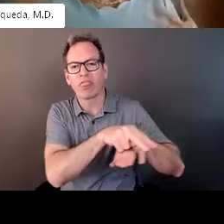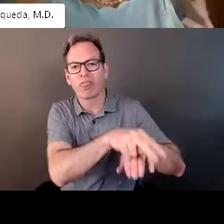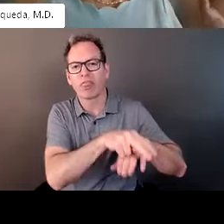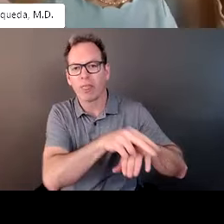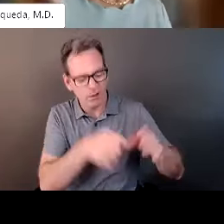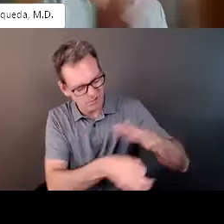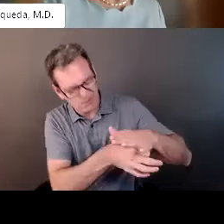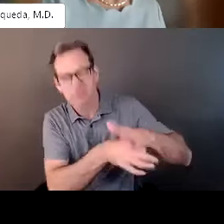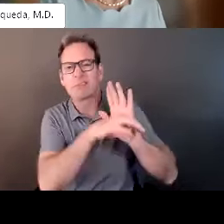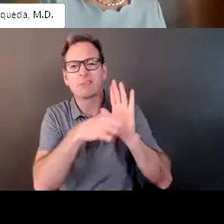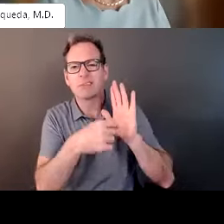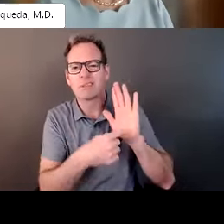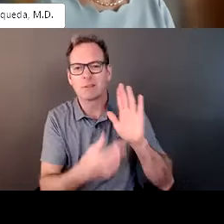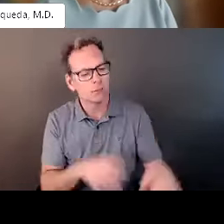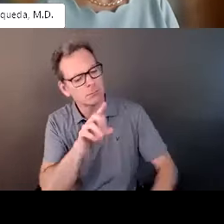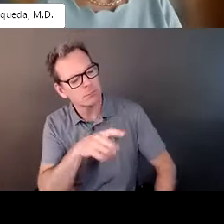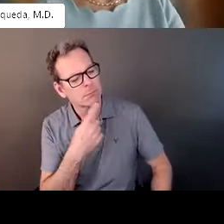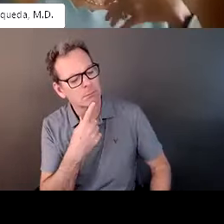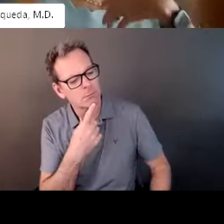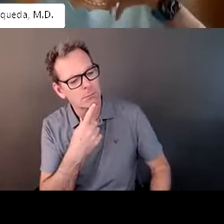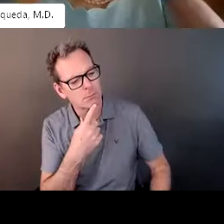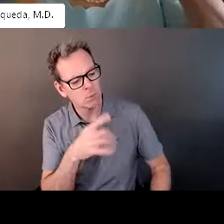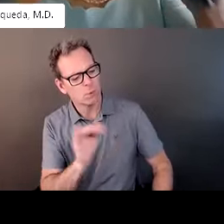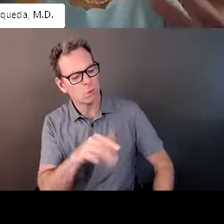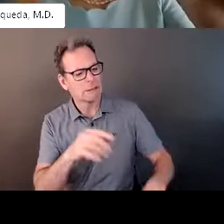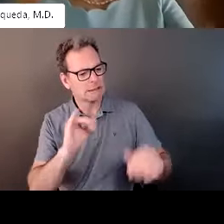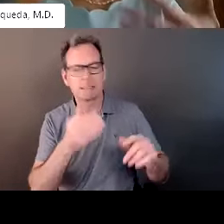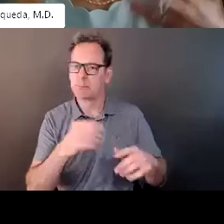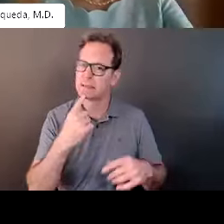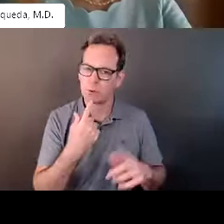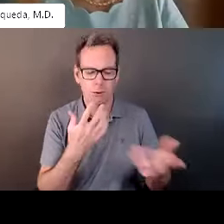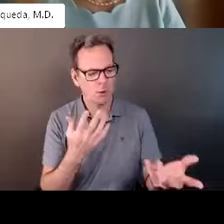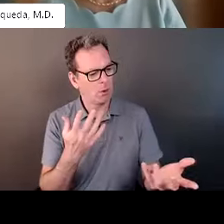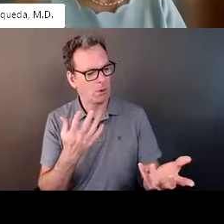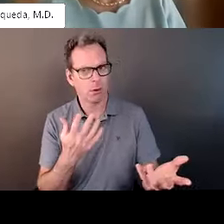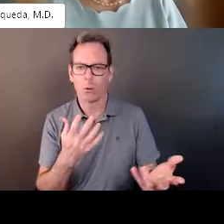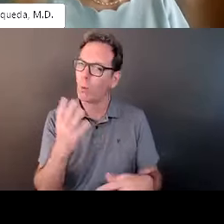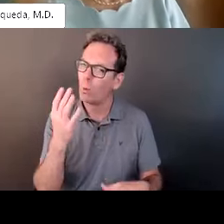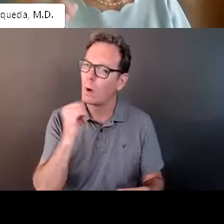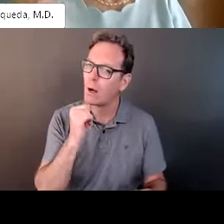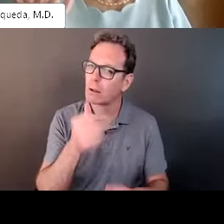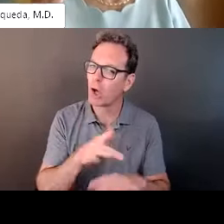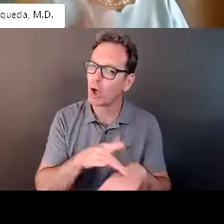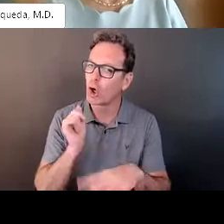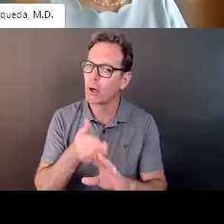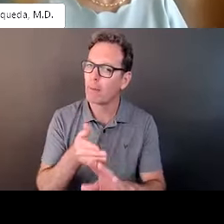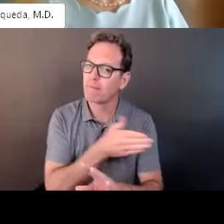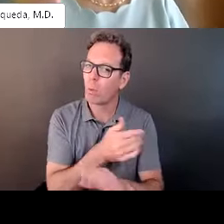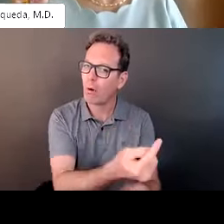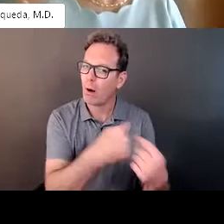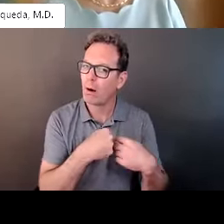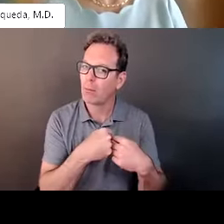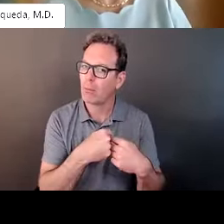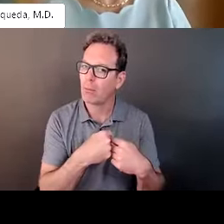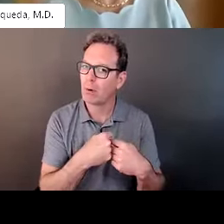But why is it that this person wasn't brought in sooner? Why is it by the time I'm seeing this pressure sore, it's all the way down to